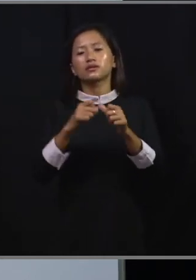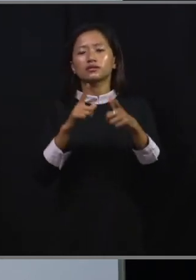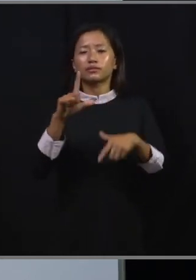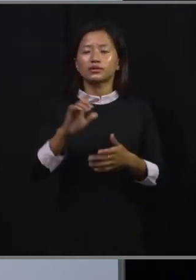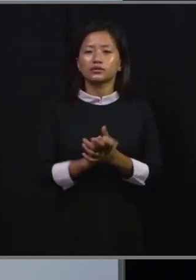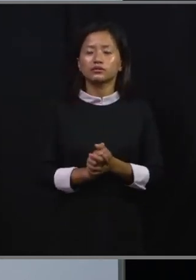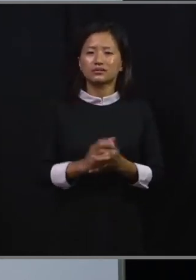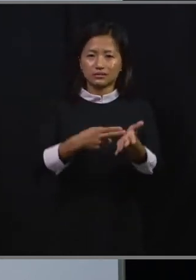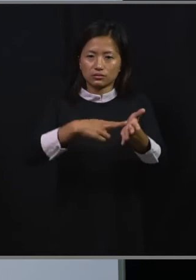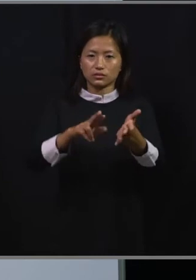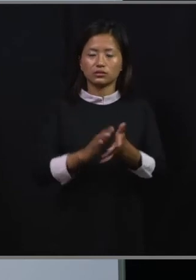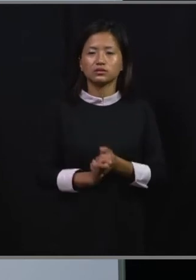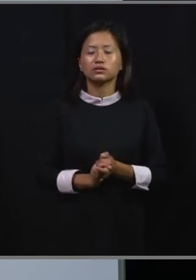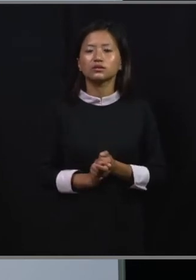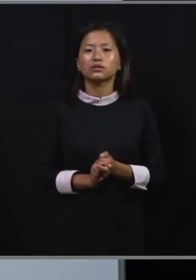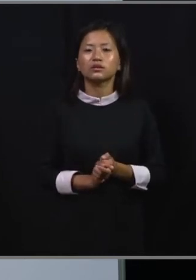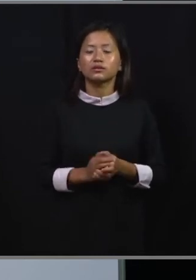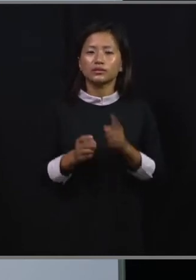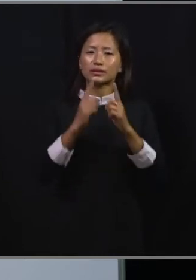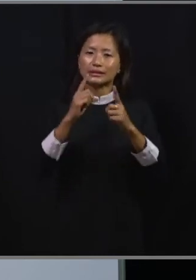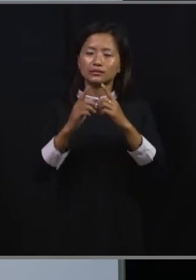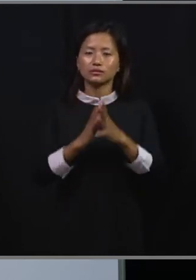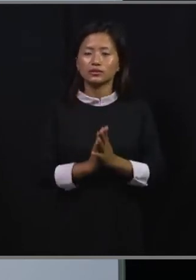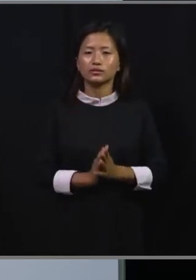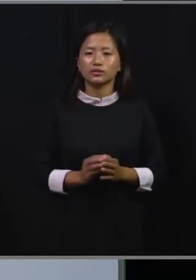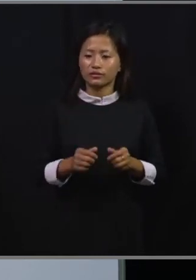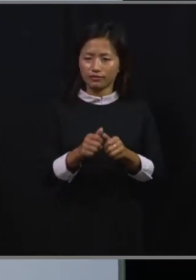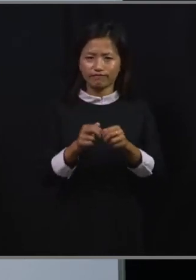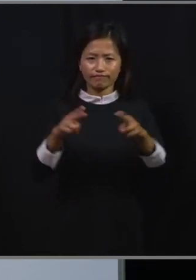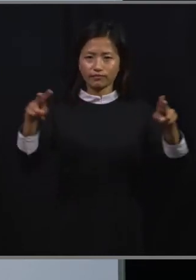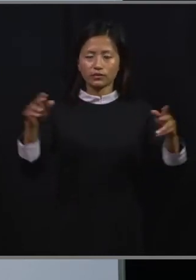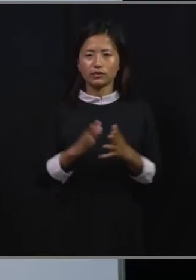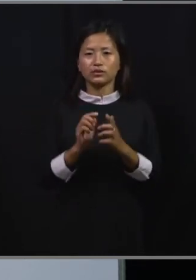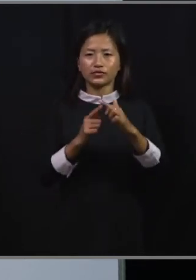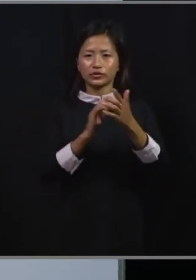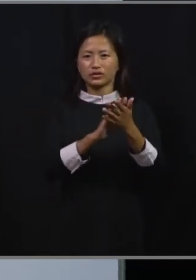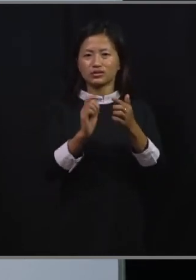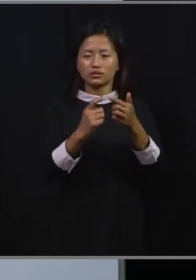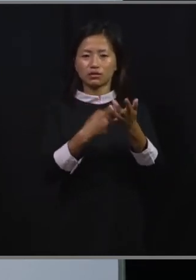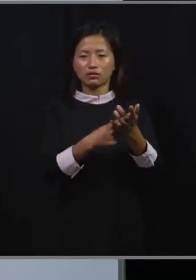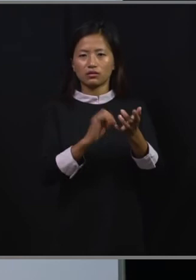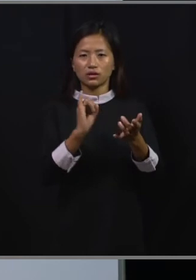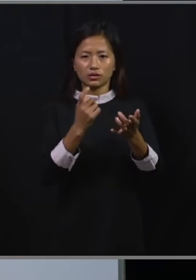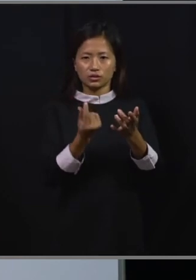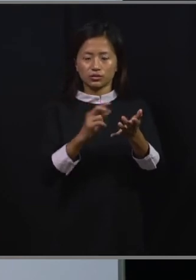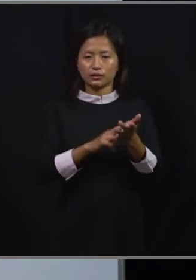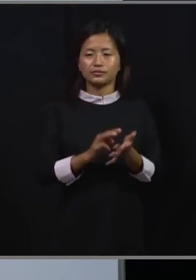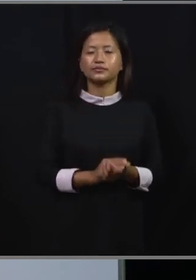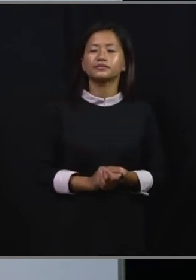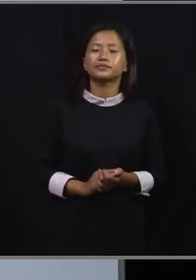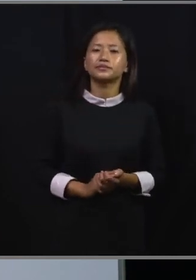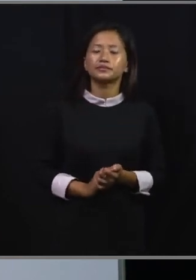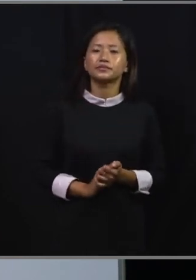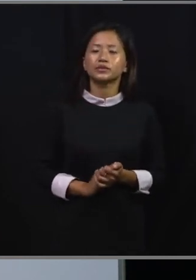can we can explain some different theorem. Okay, but in both the cases are valid. We have to